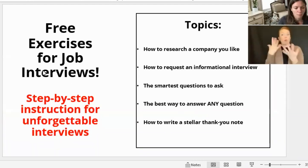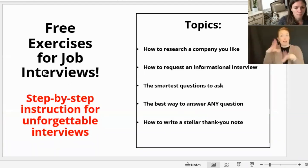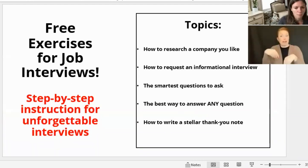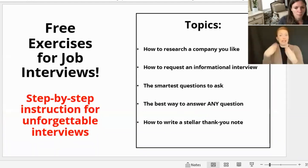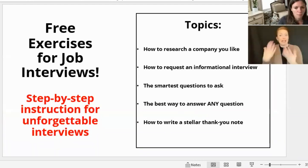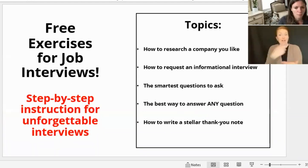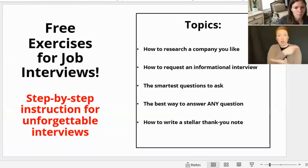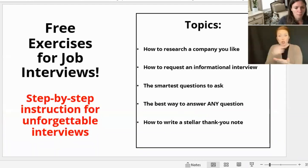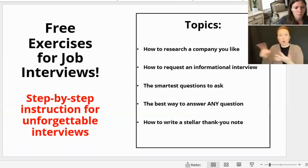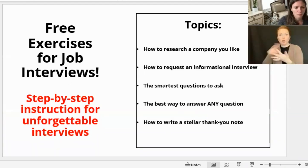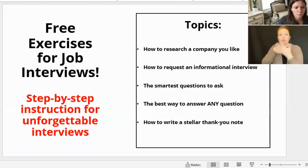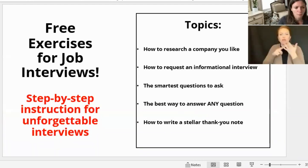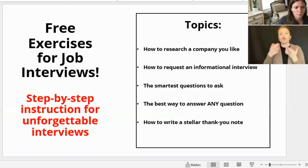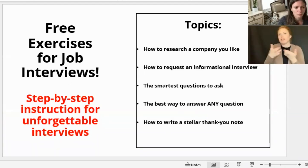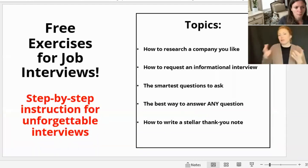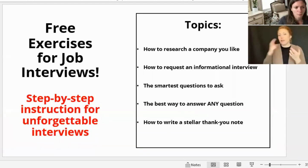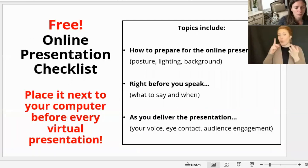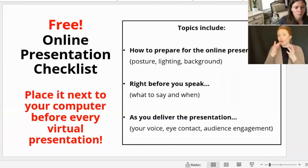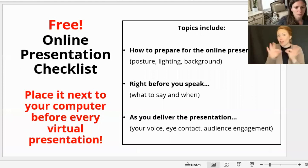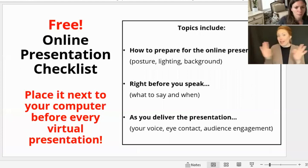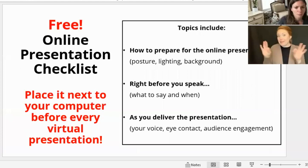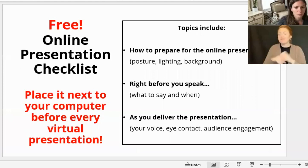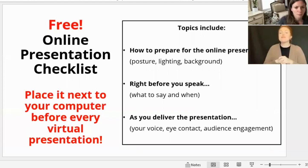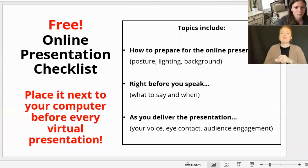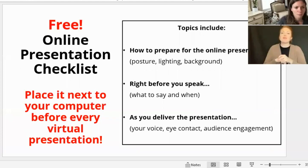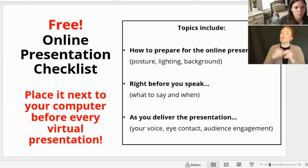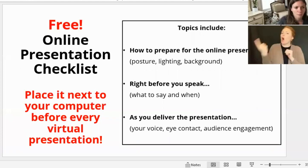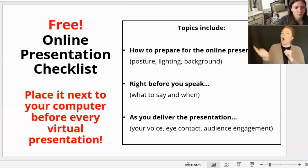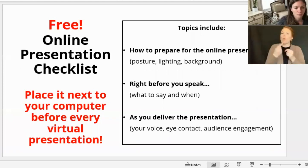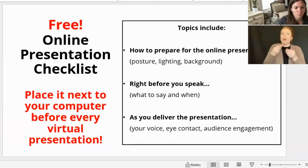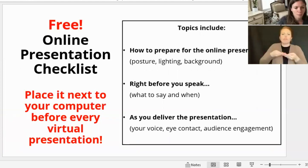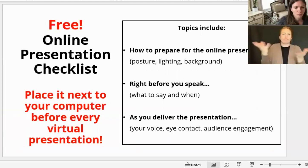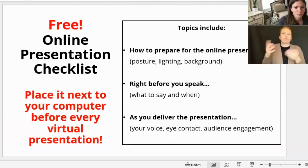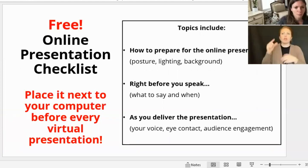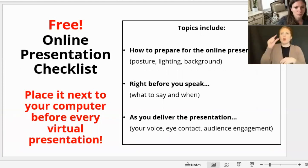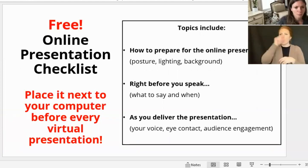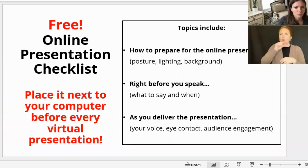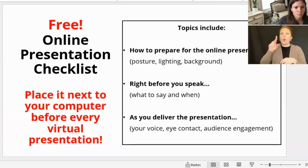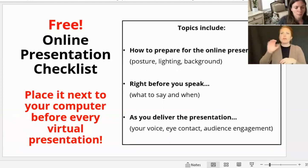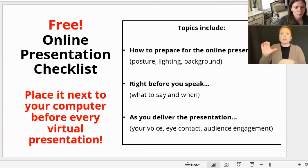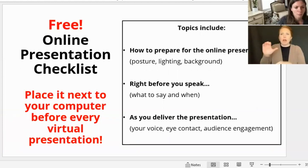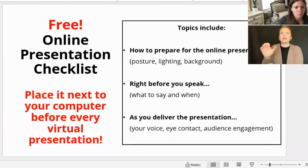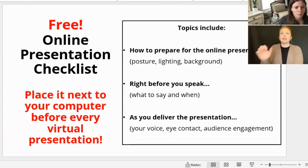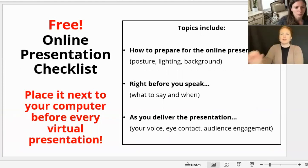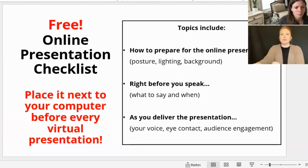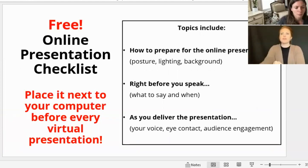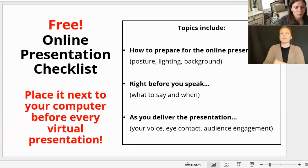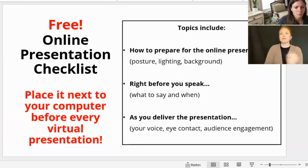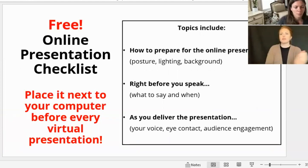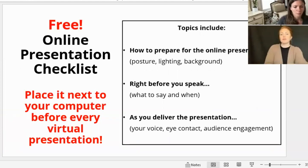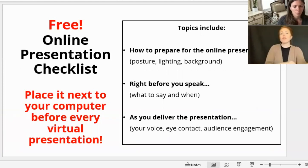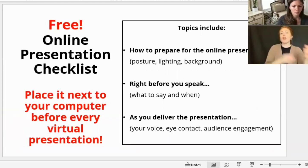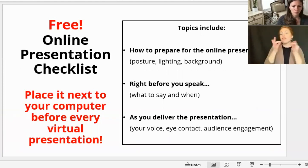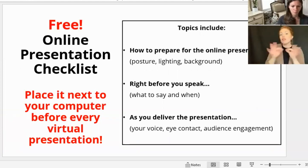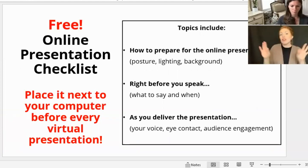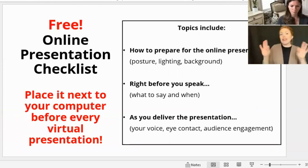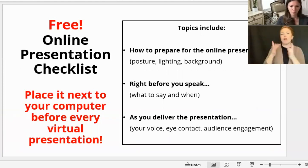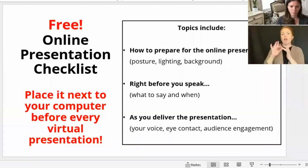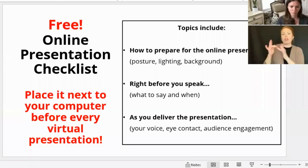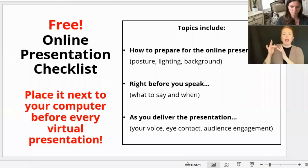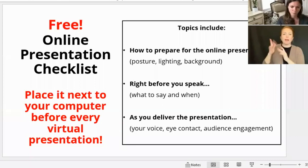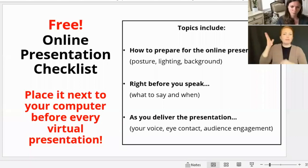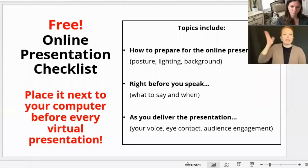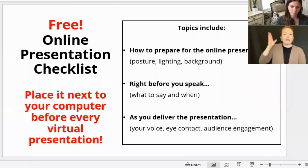explain how to do that in just a moment. We also always give out this document, if you don't have it yet, a free online presentation checklist, how